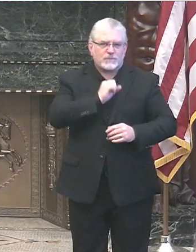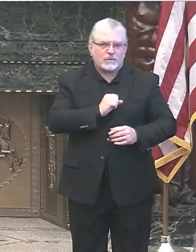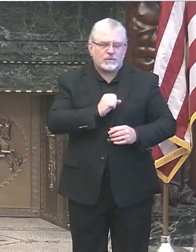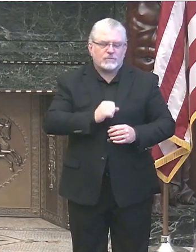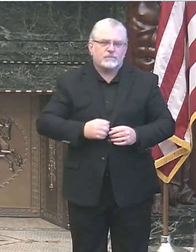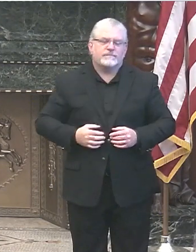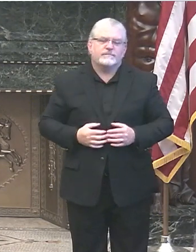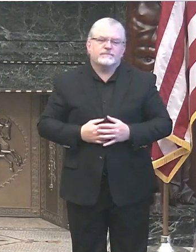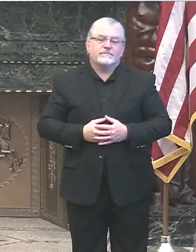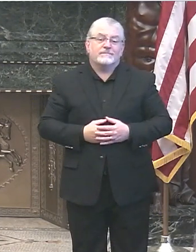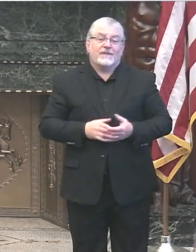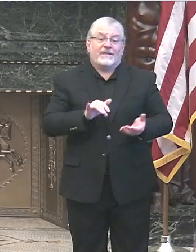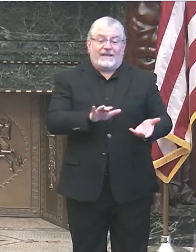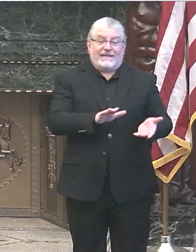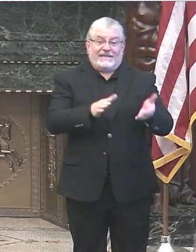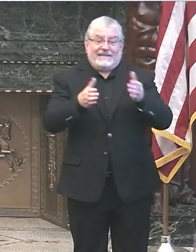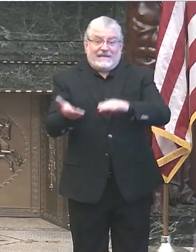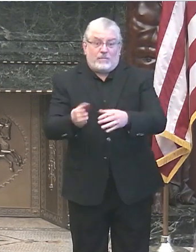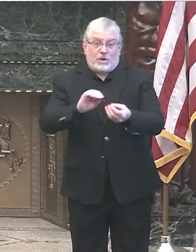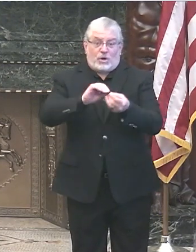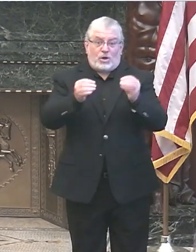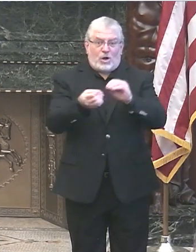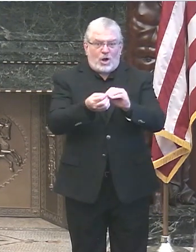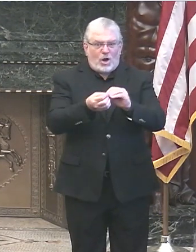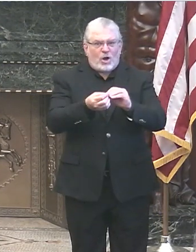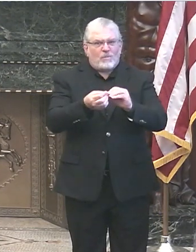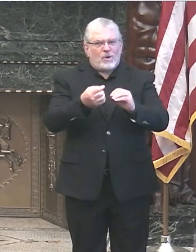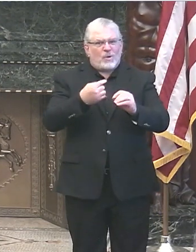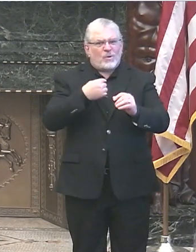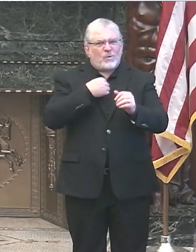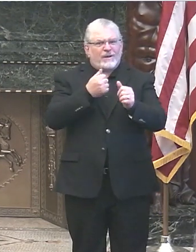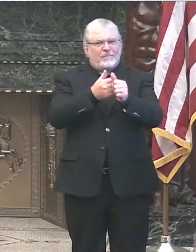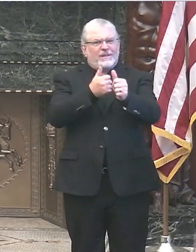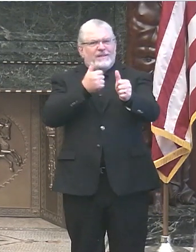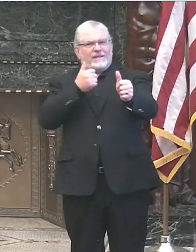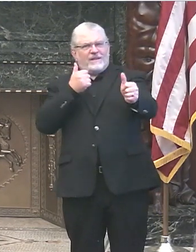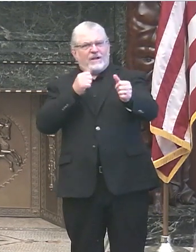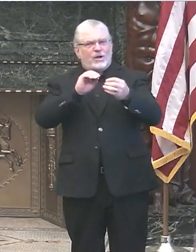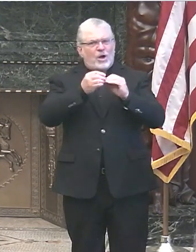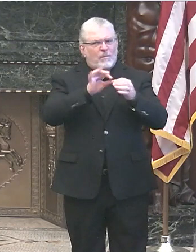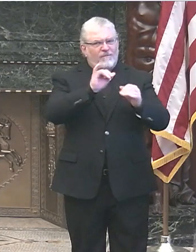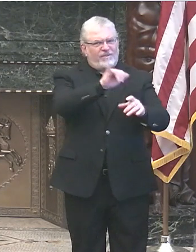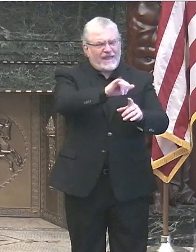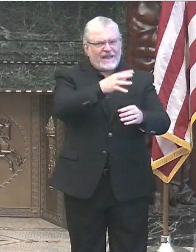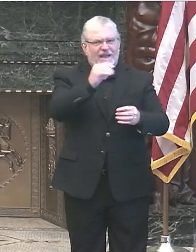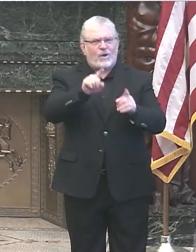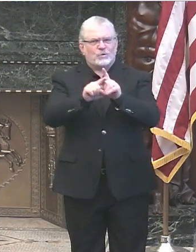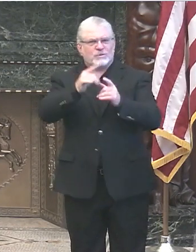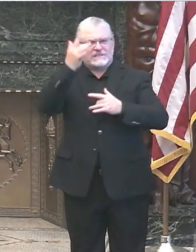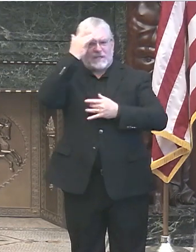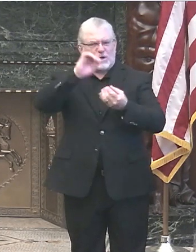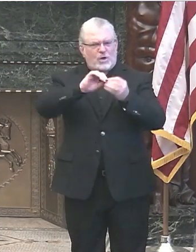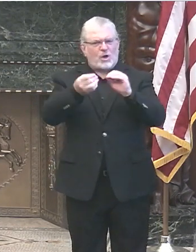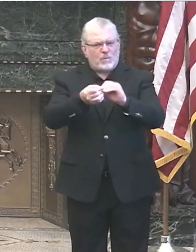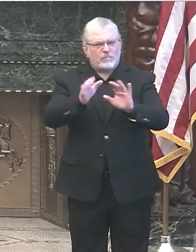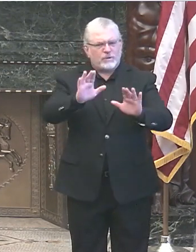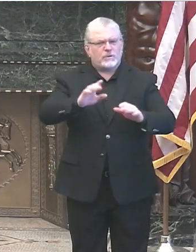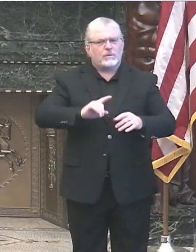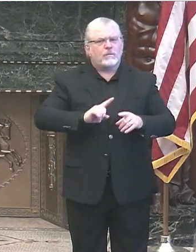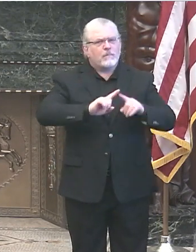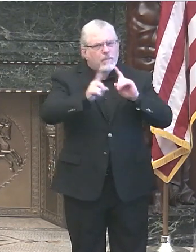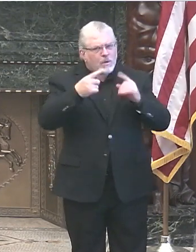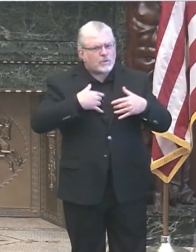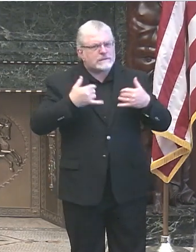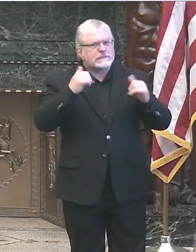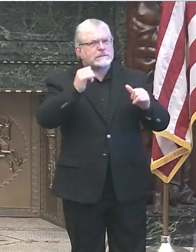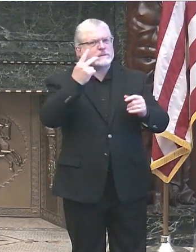have. So even when the number of cases starts to go down, we may still see afterwards some continued increase in the